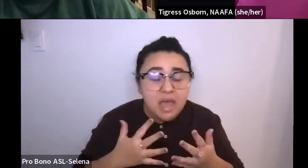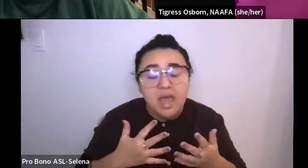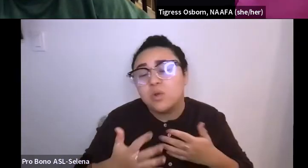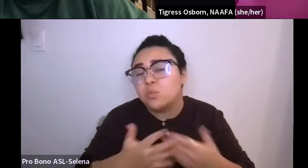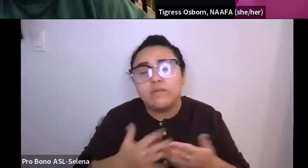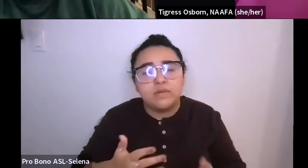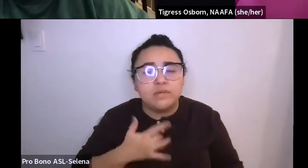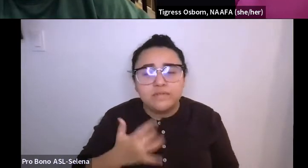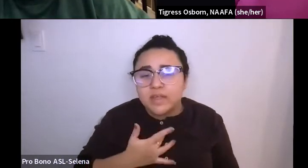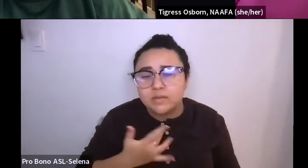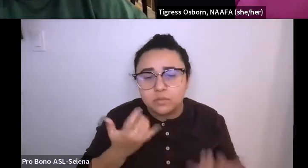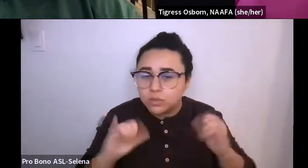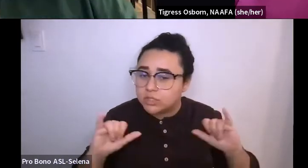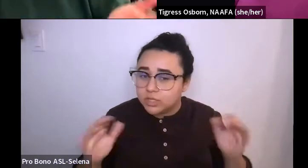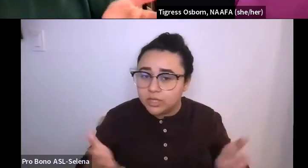still here.